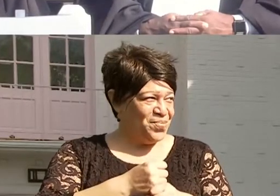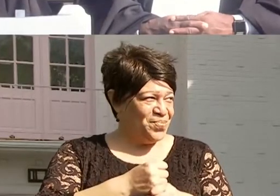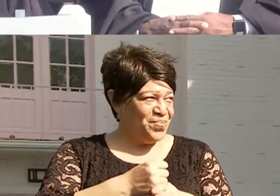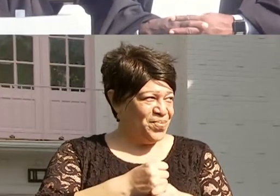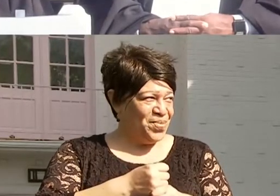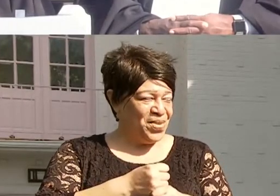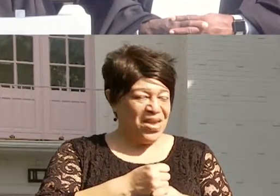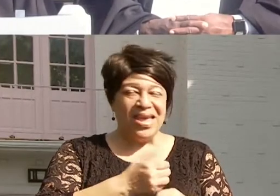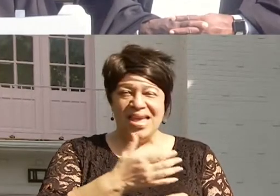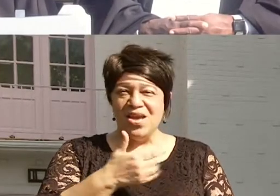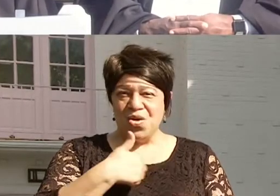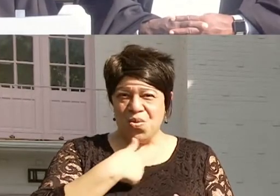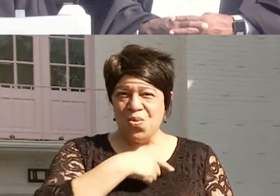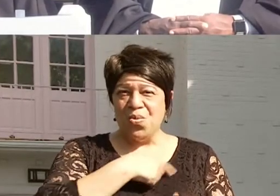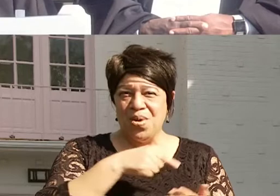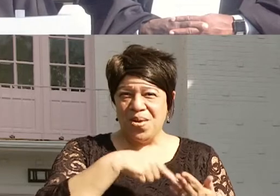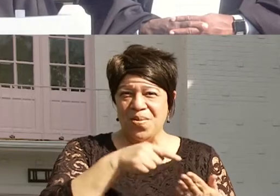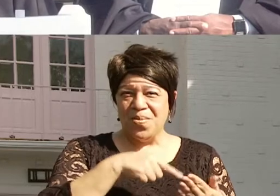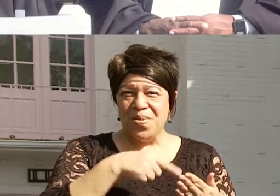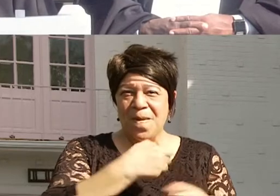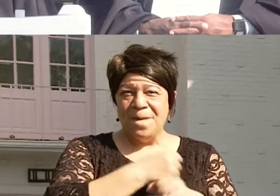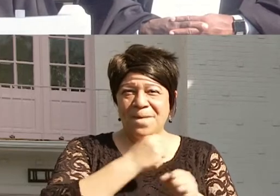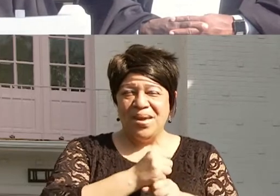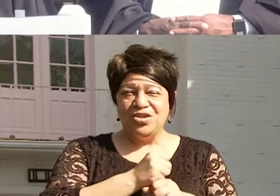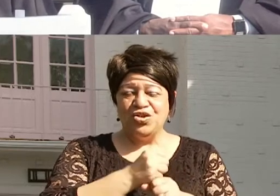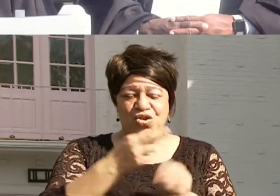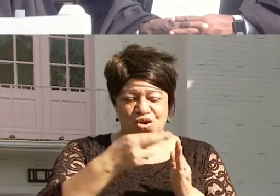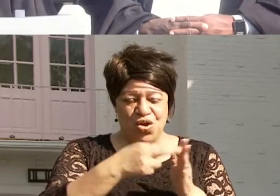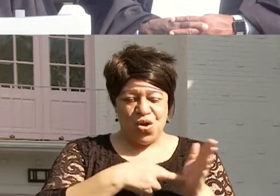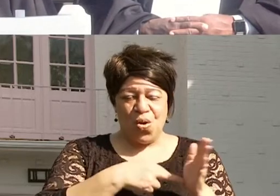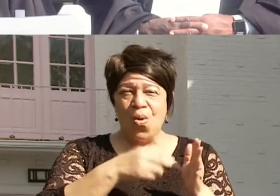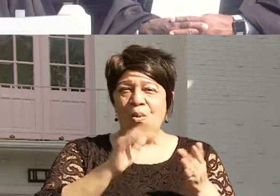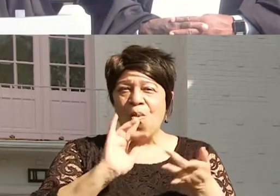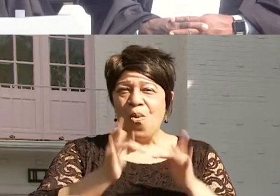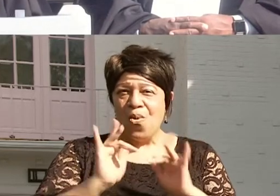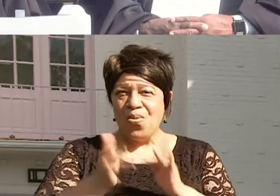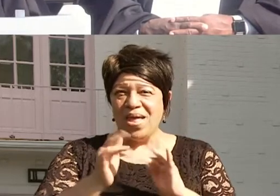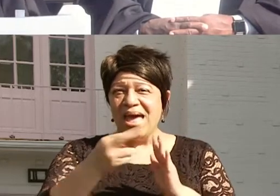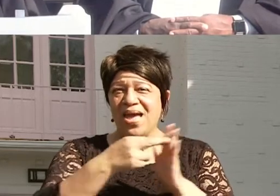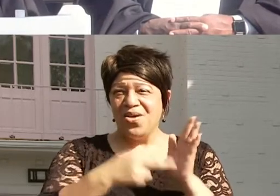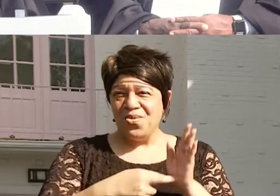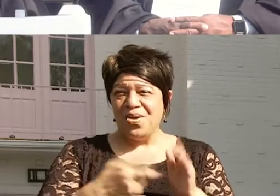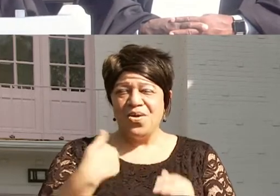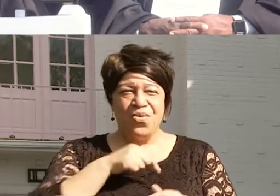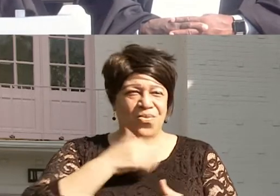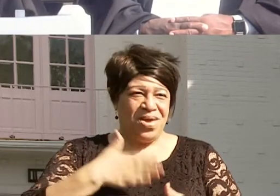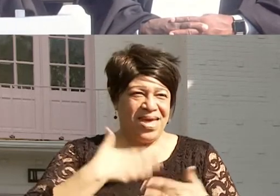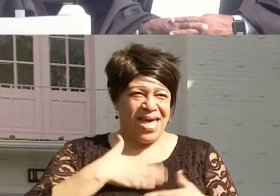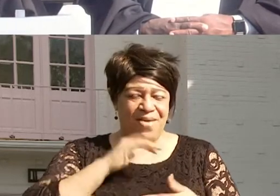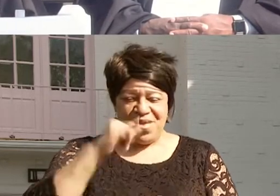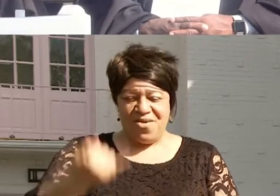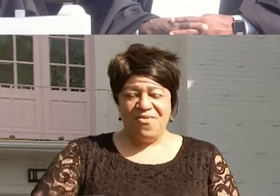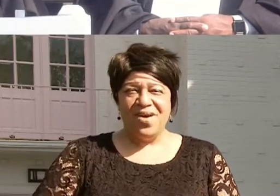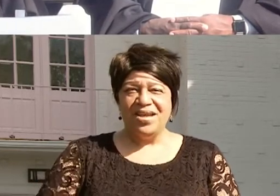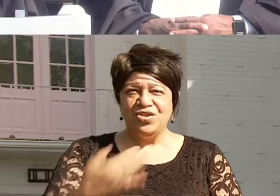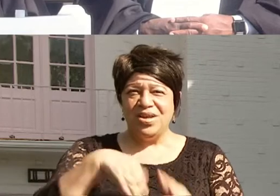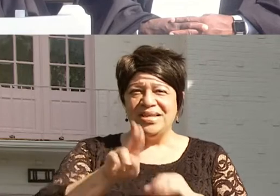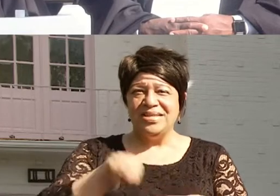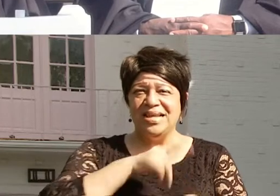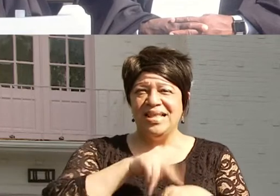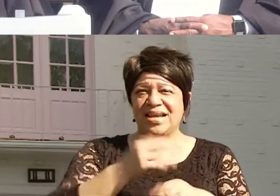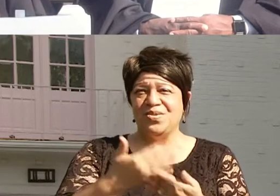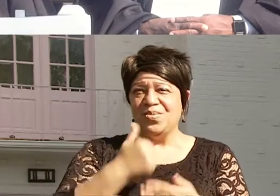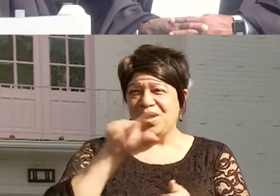to donor.org and register. We are so happy to invite you all into the National Alumni